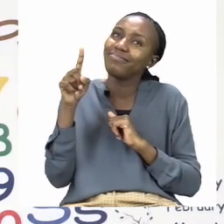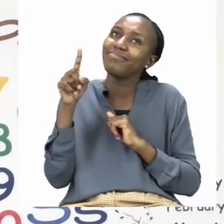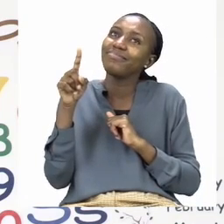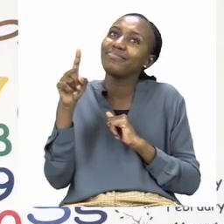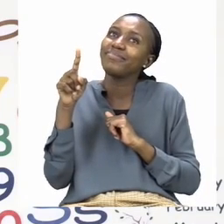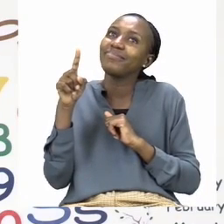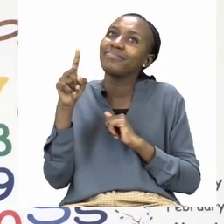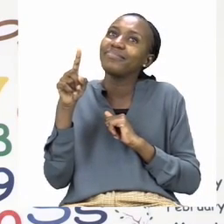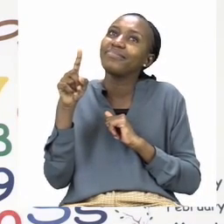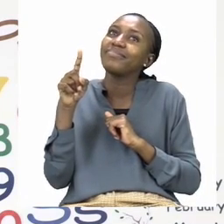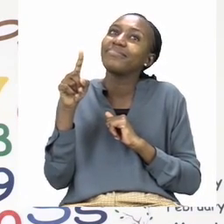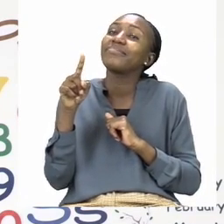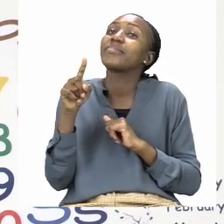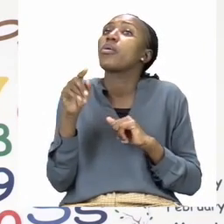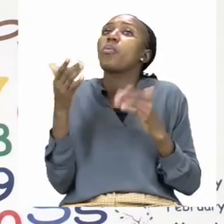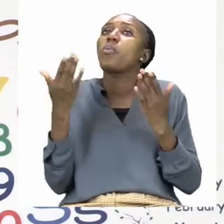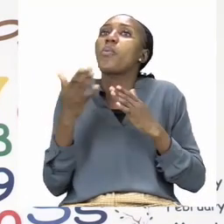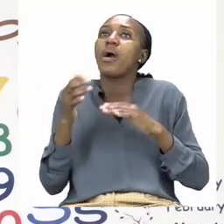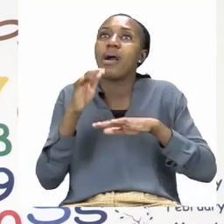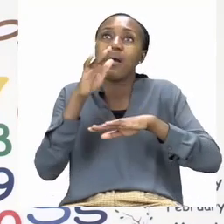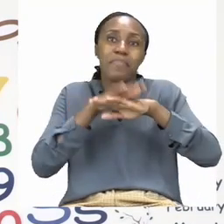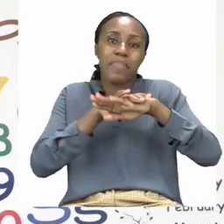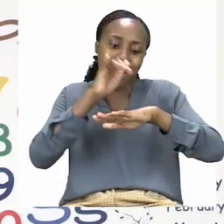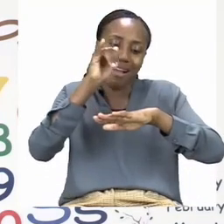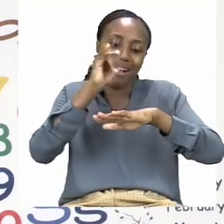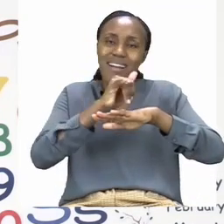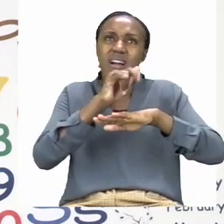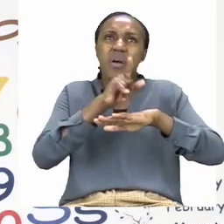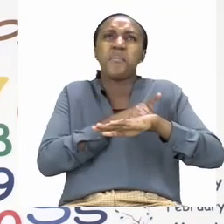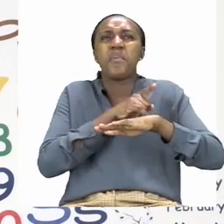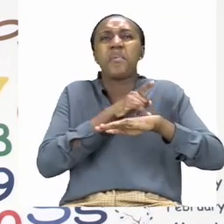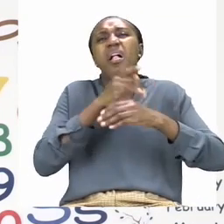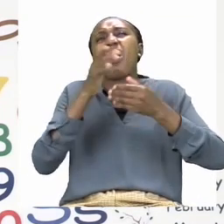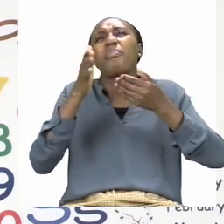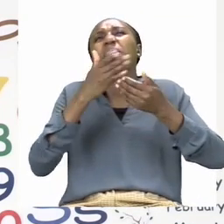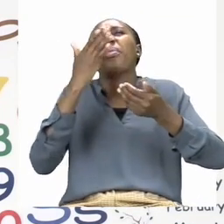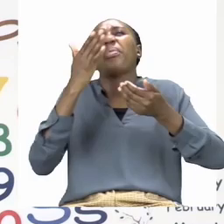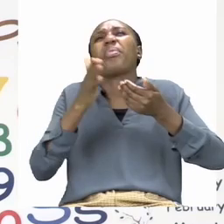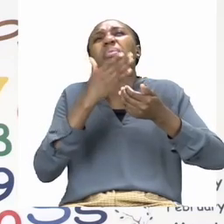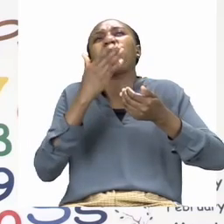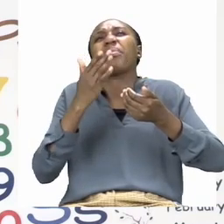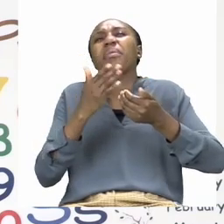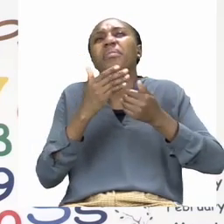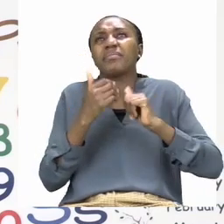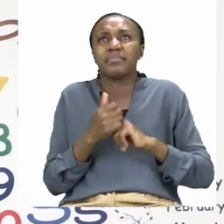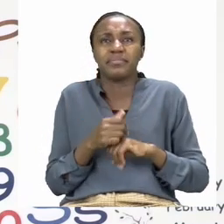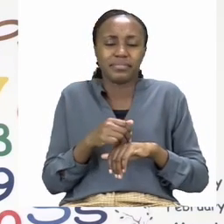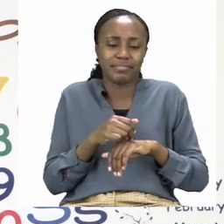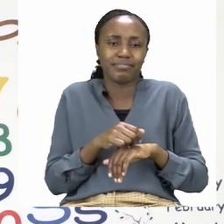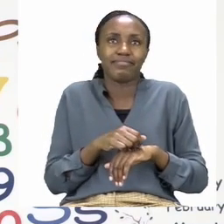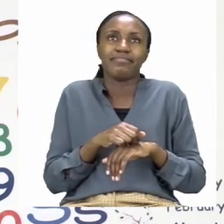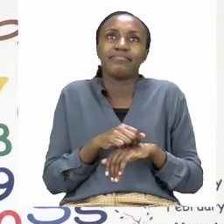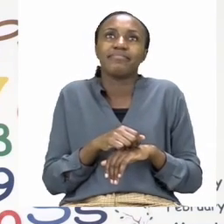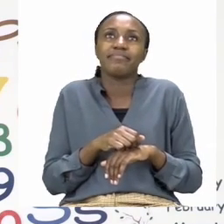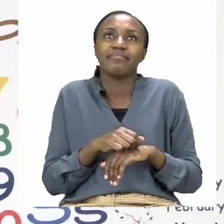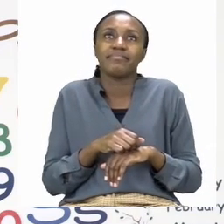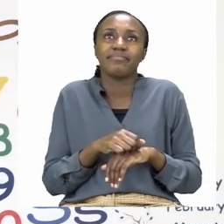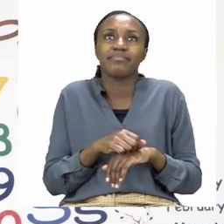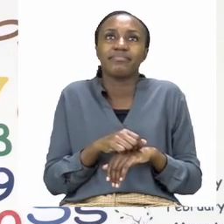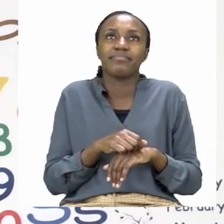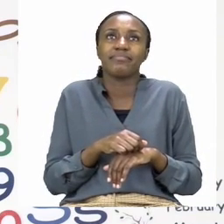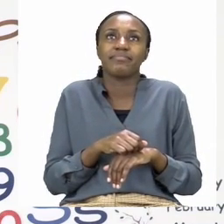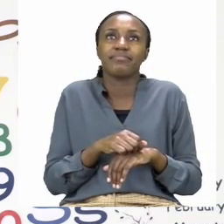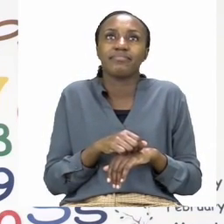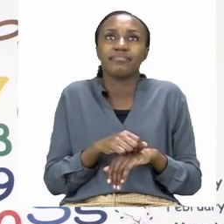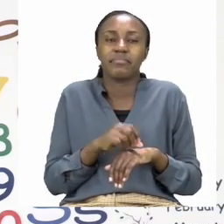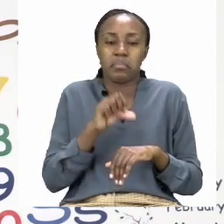will float because a leaf is very, very light. So we now